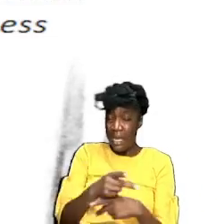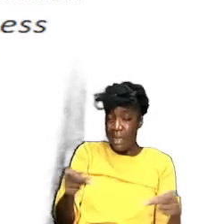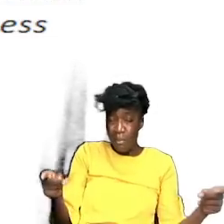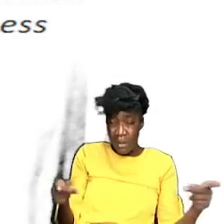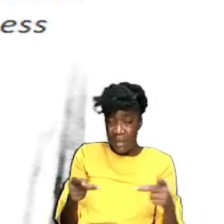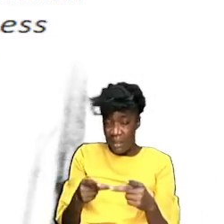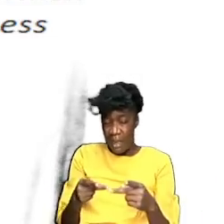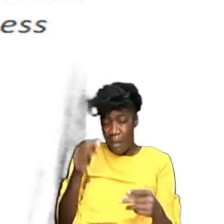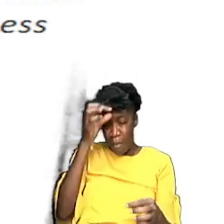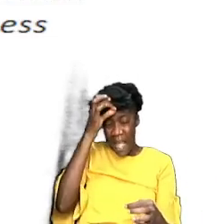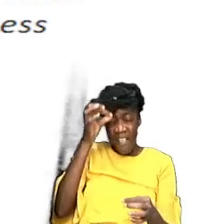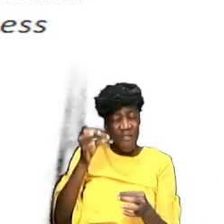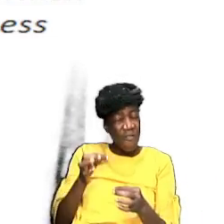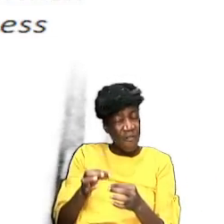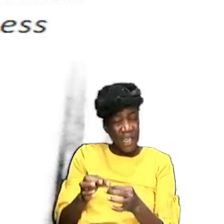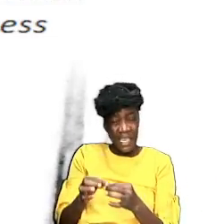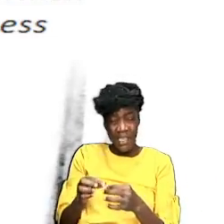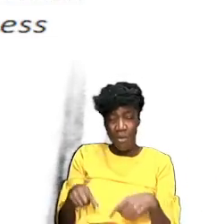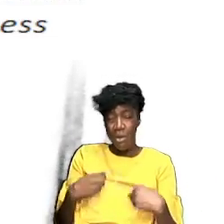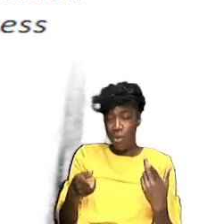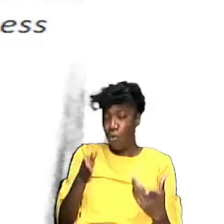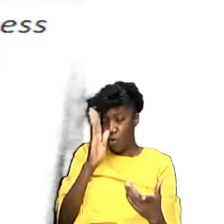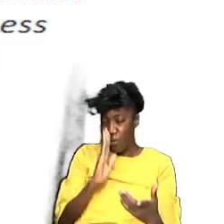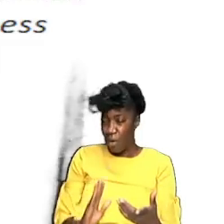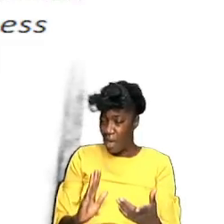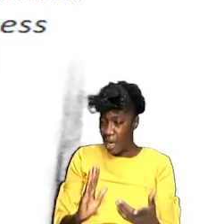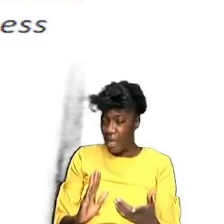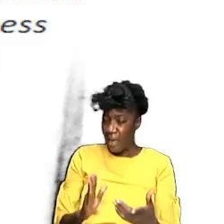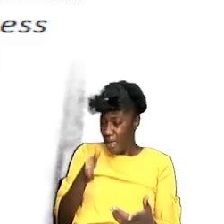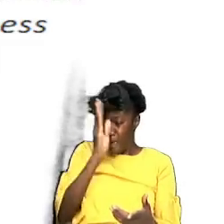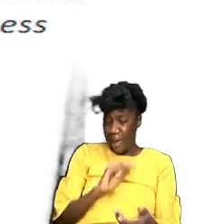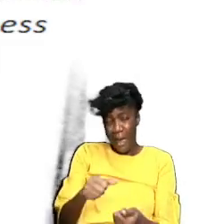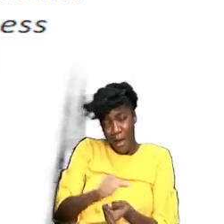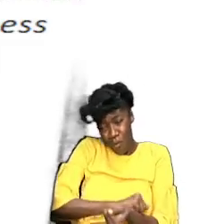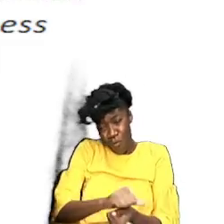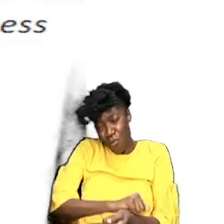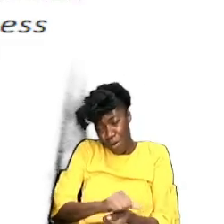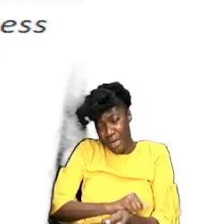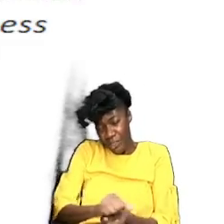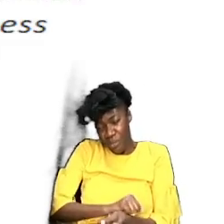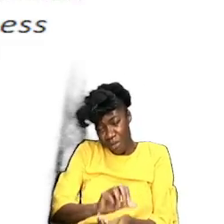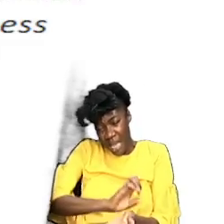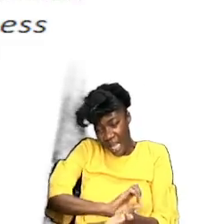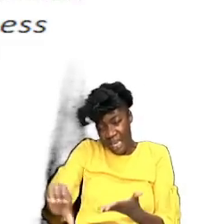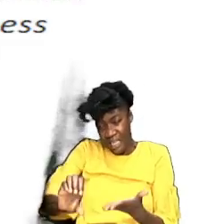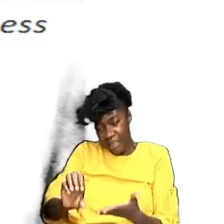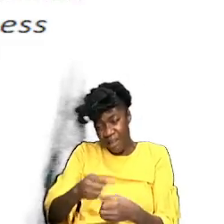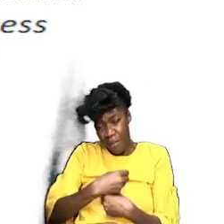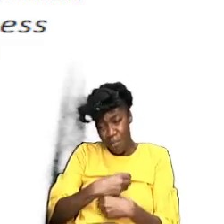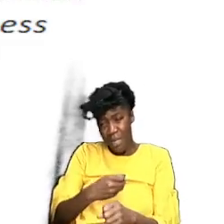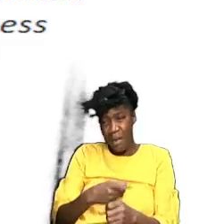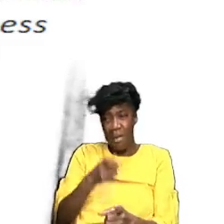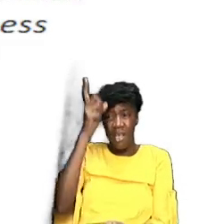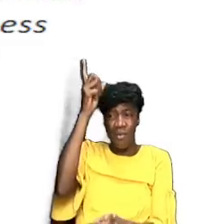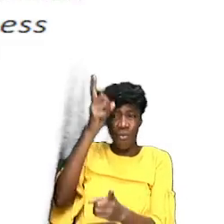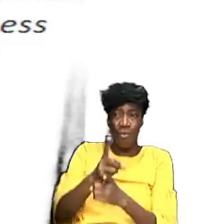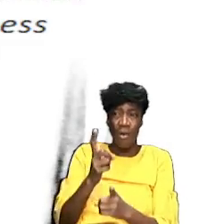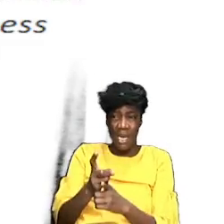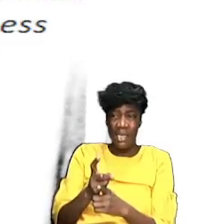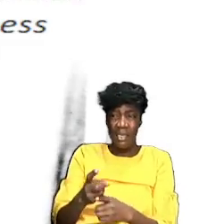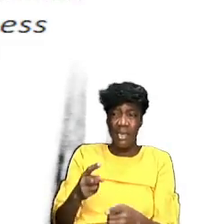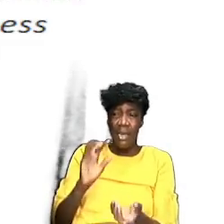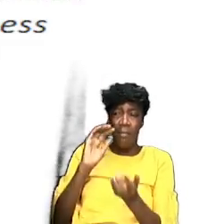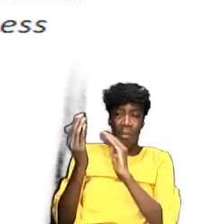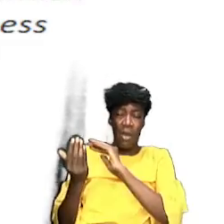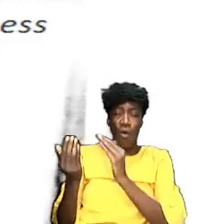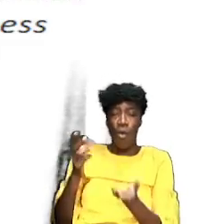sense that by faith, when I go to God and God wash me and God cleanse me and God makes me right, amen, I become